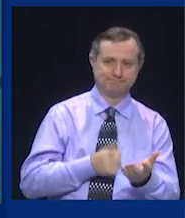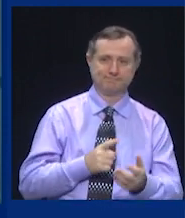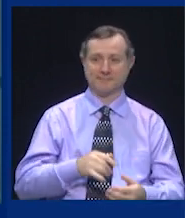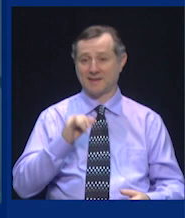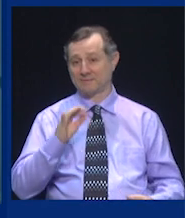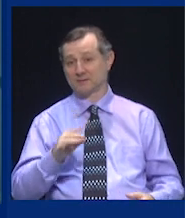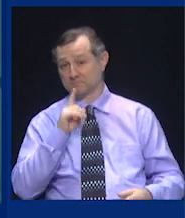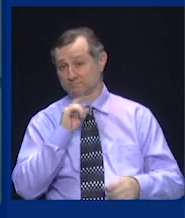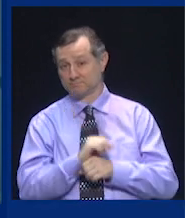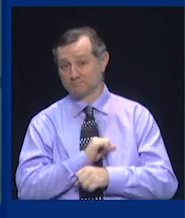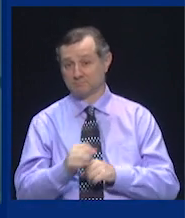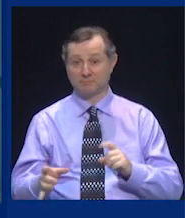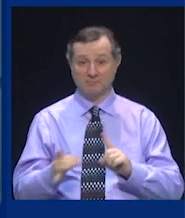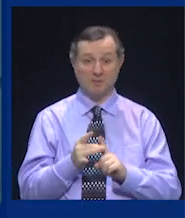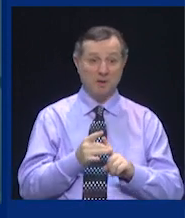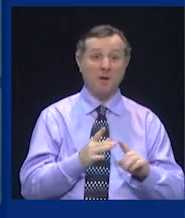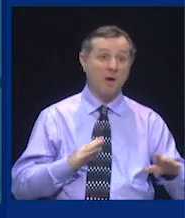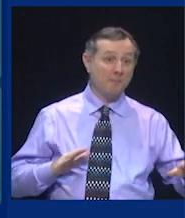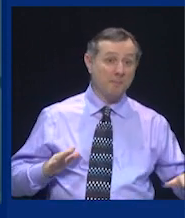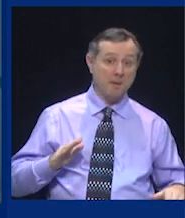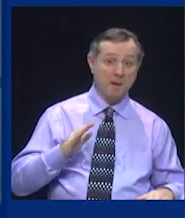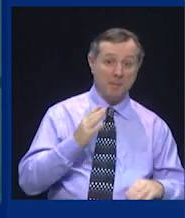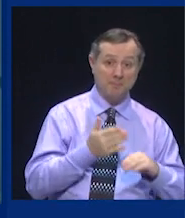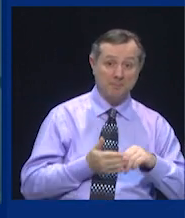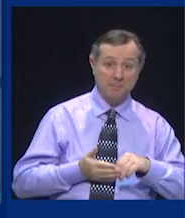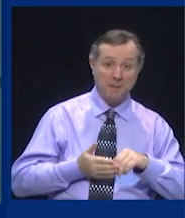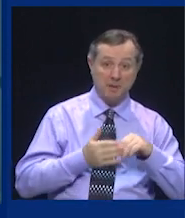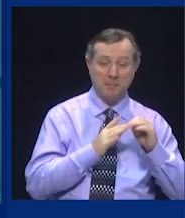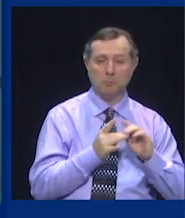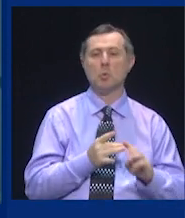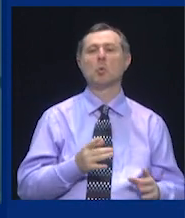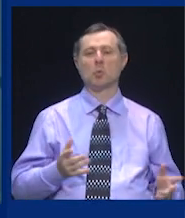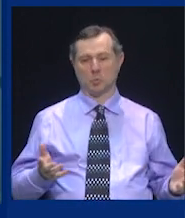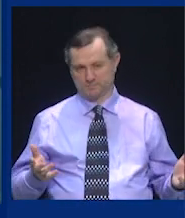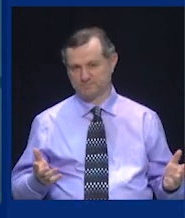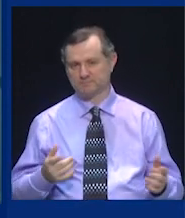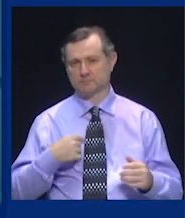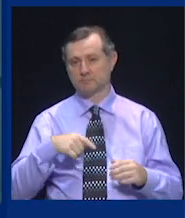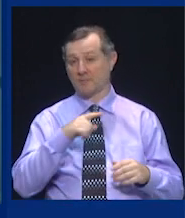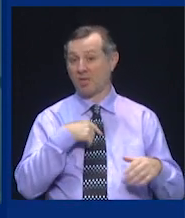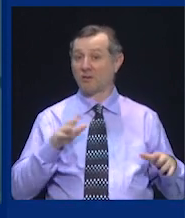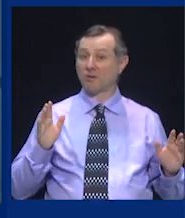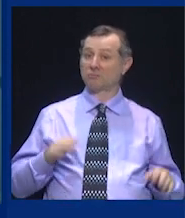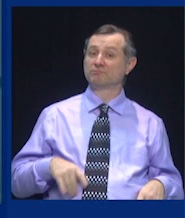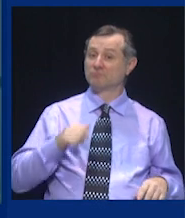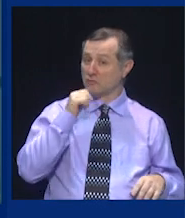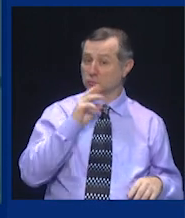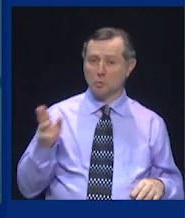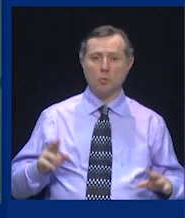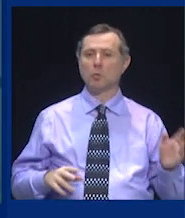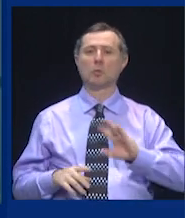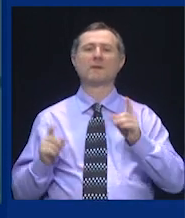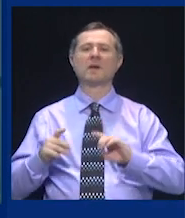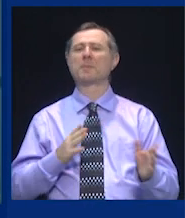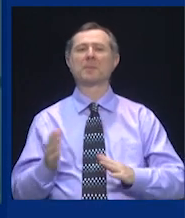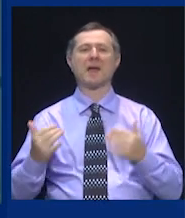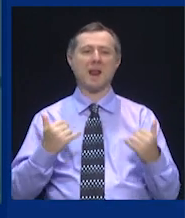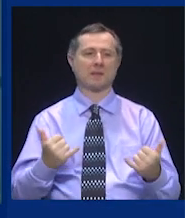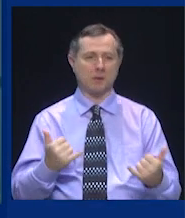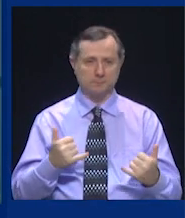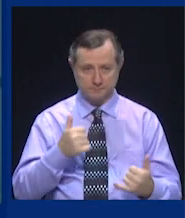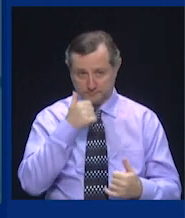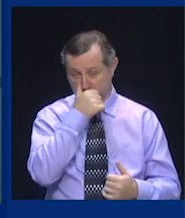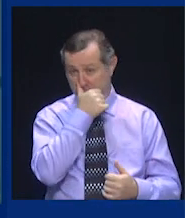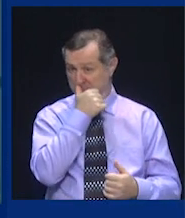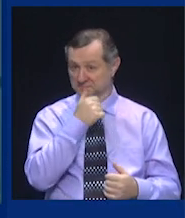rise and start to rise quickly, it can't be that we're not ready to move. If the numbers don't